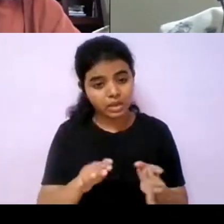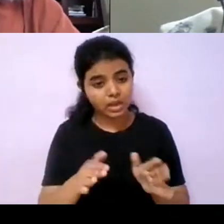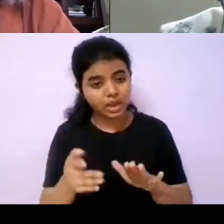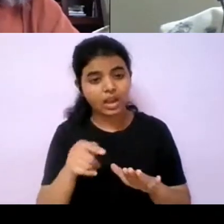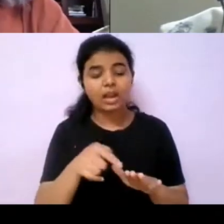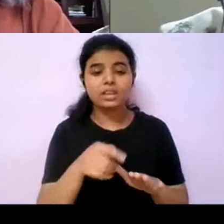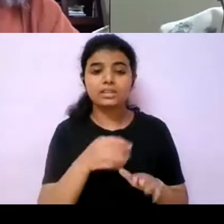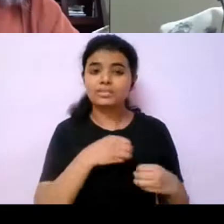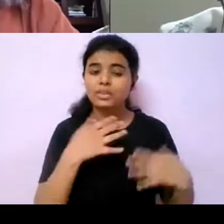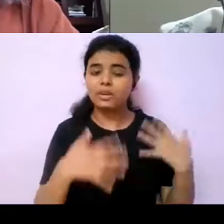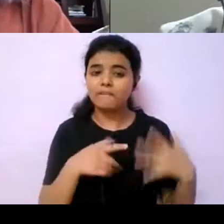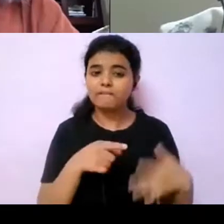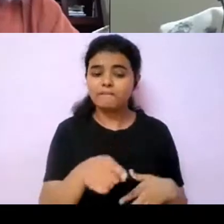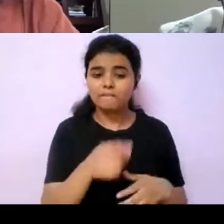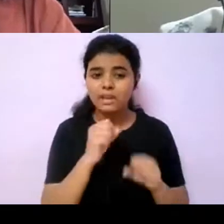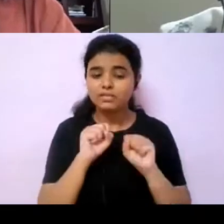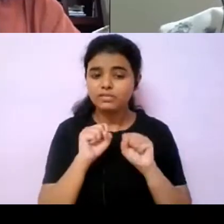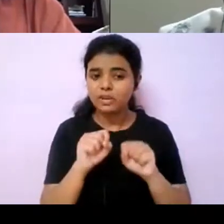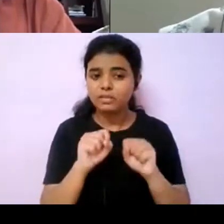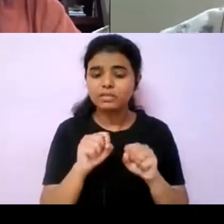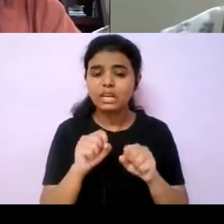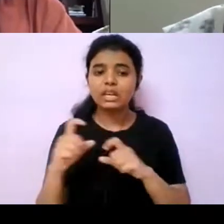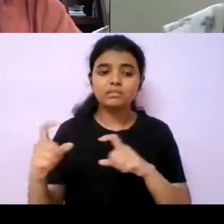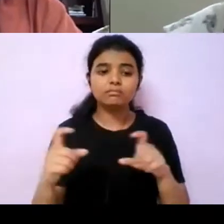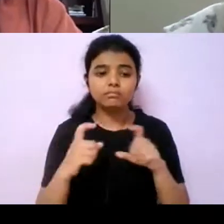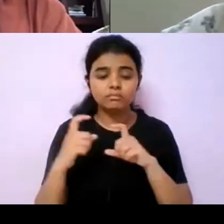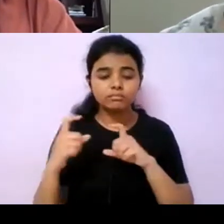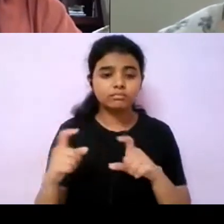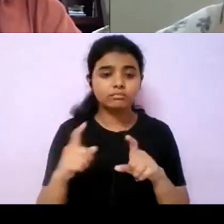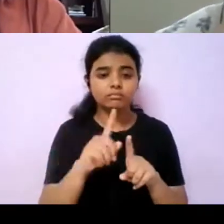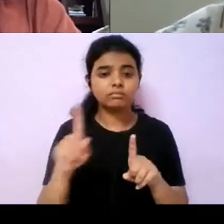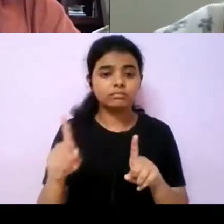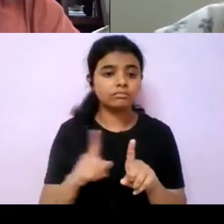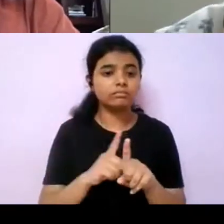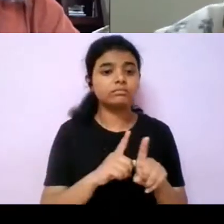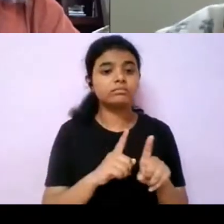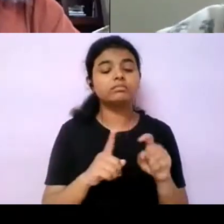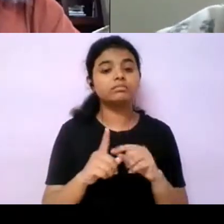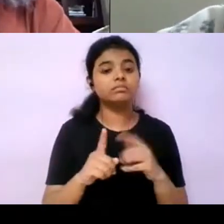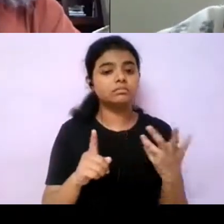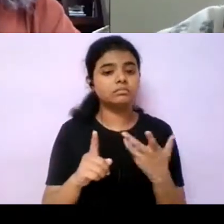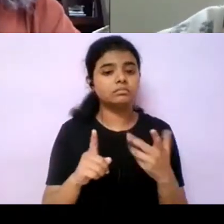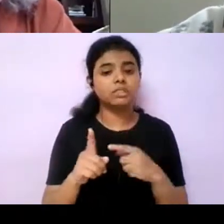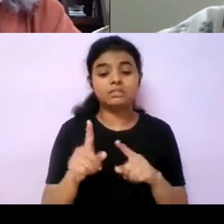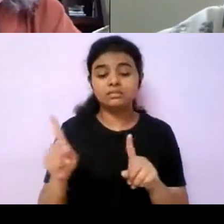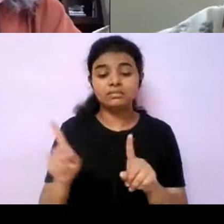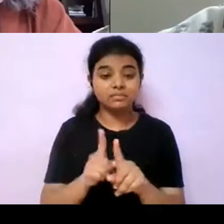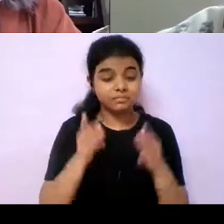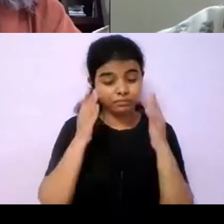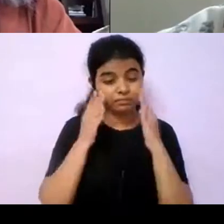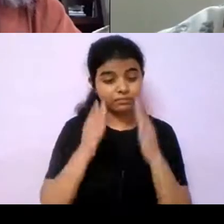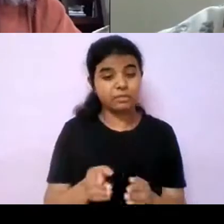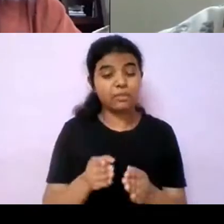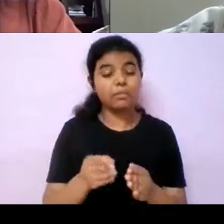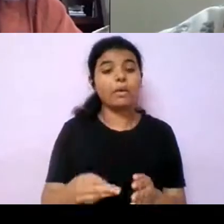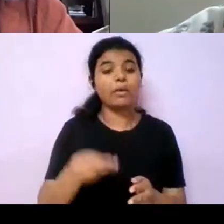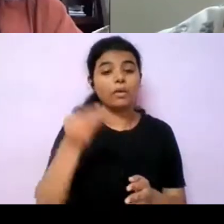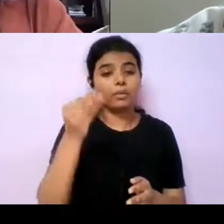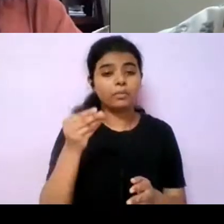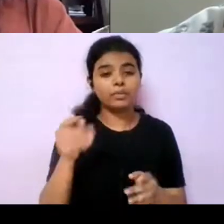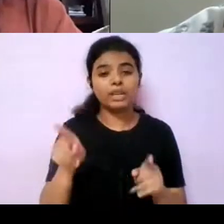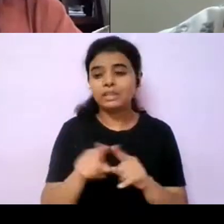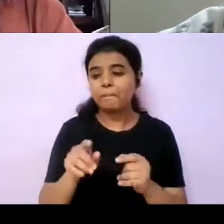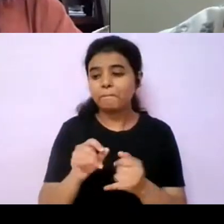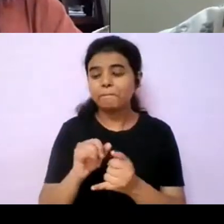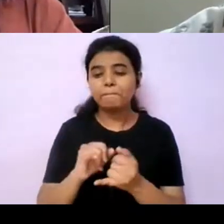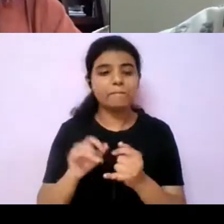The problem with care and public policy is that care is very particularistic and public policy is